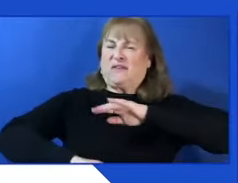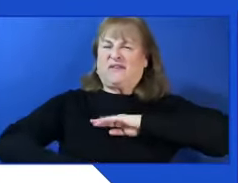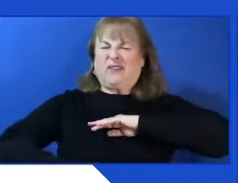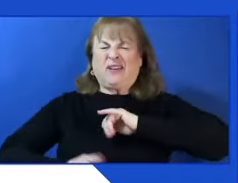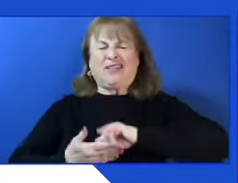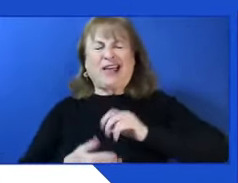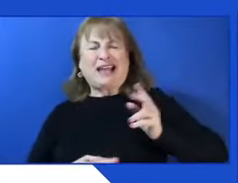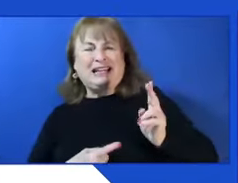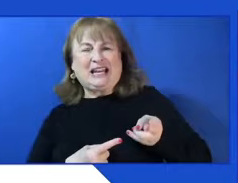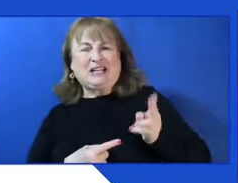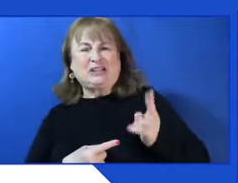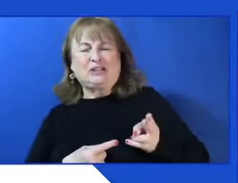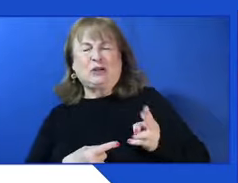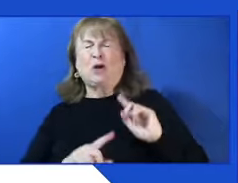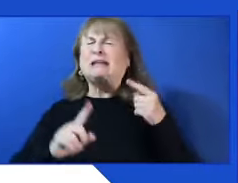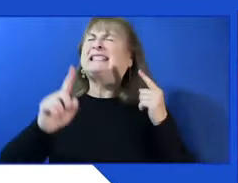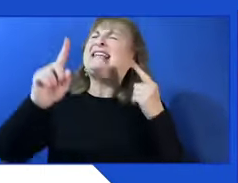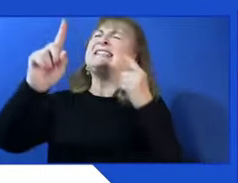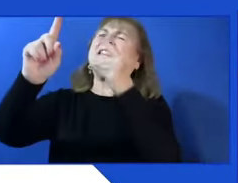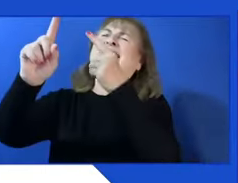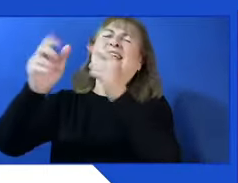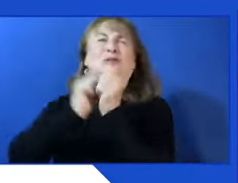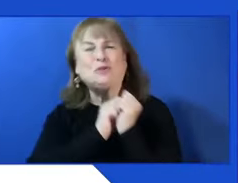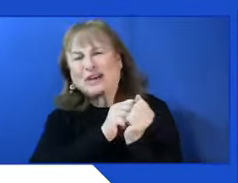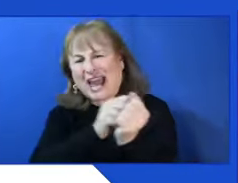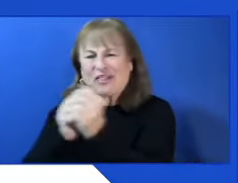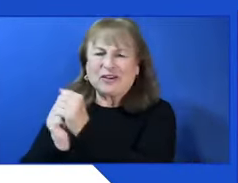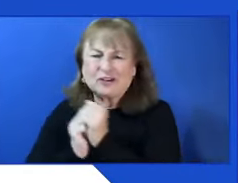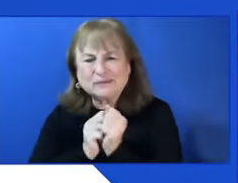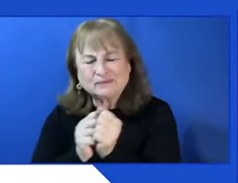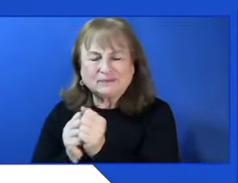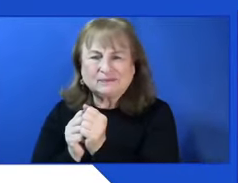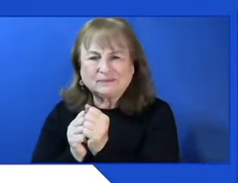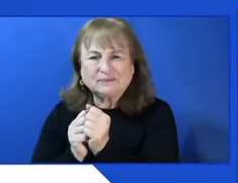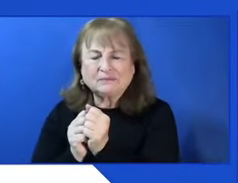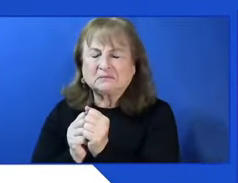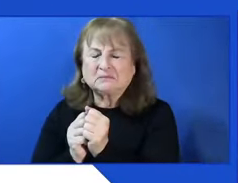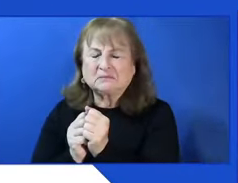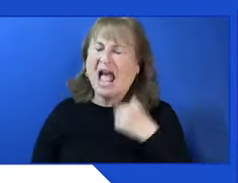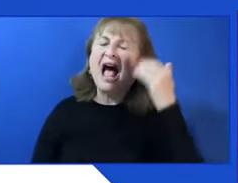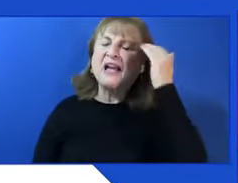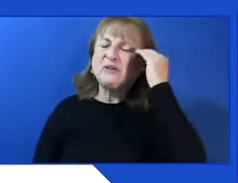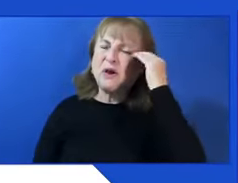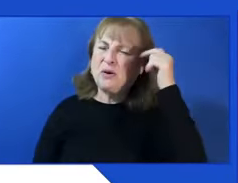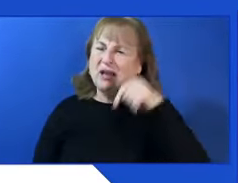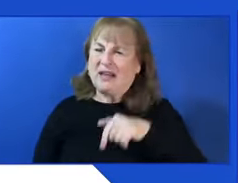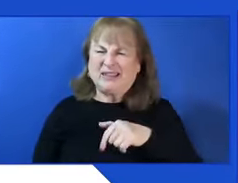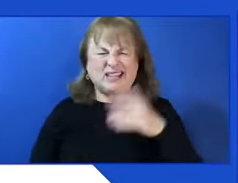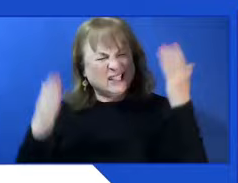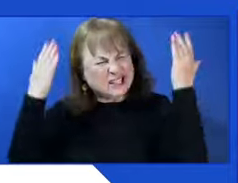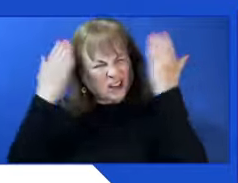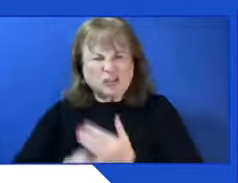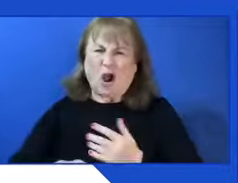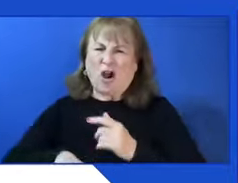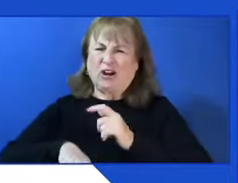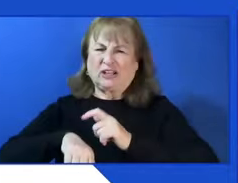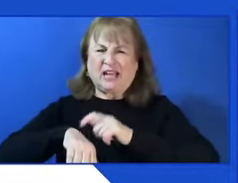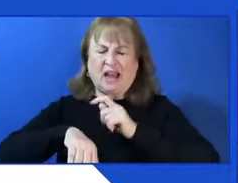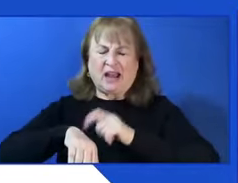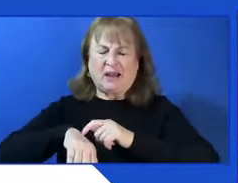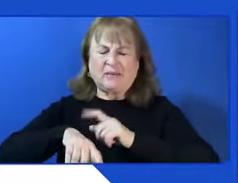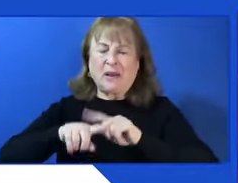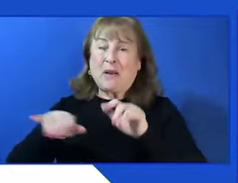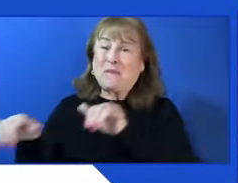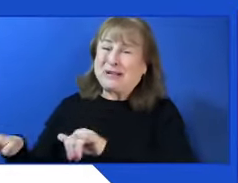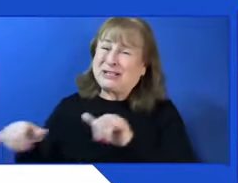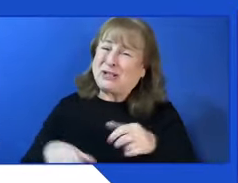historic destiny together. I know this is a dark time, but this is also a